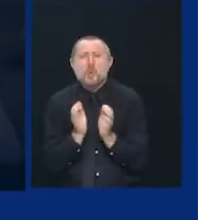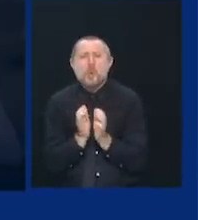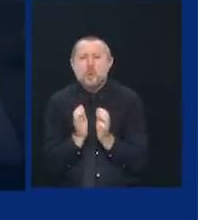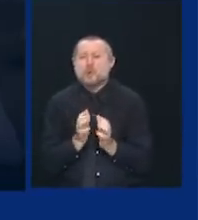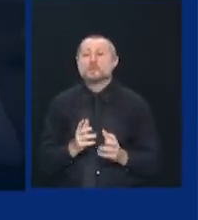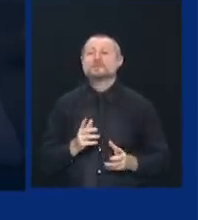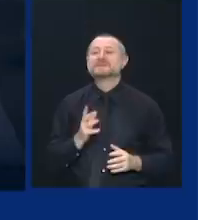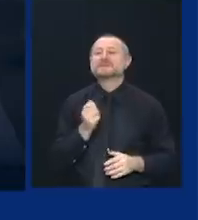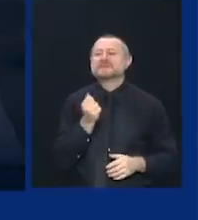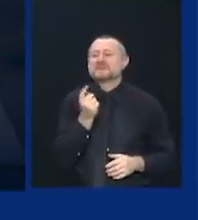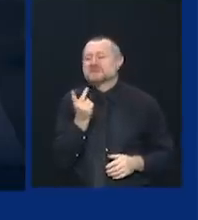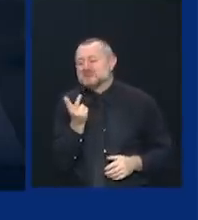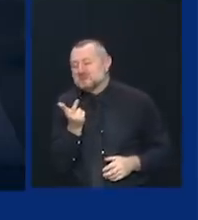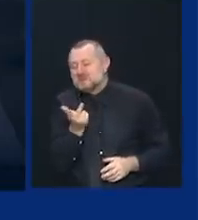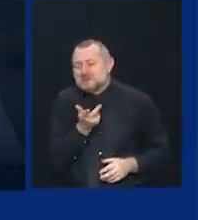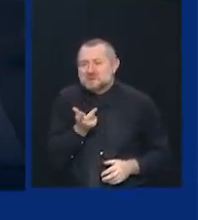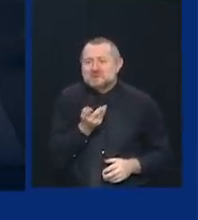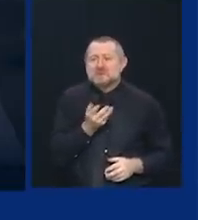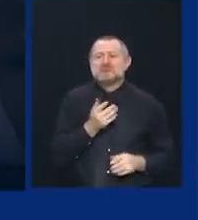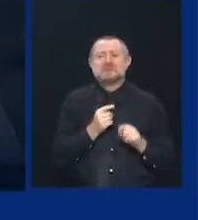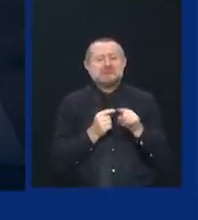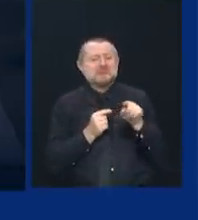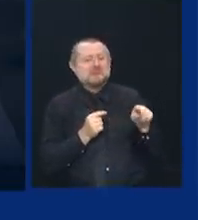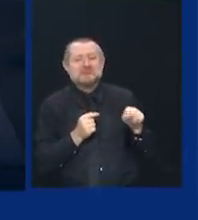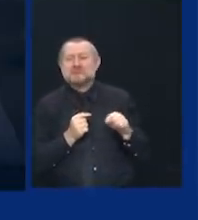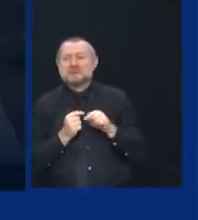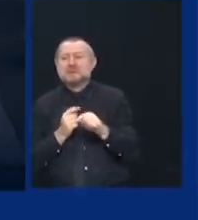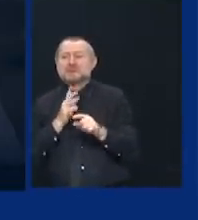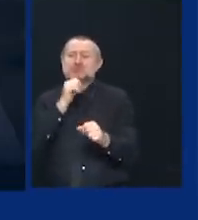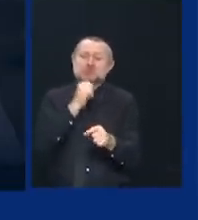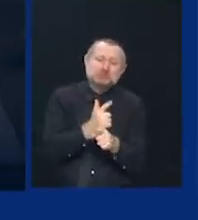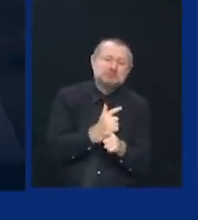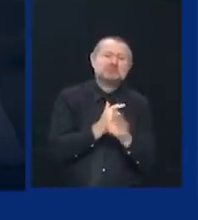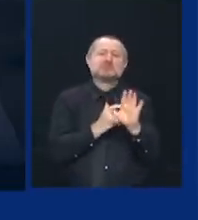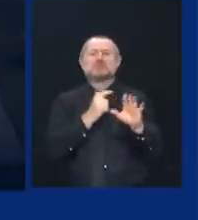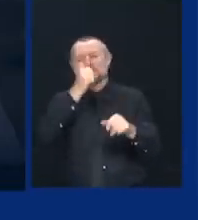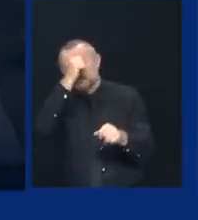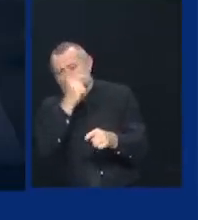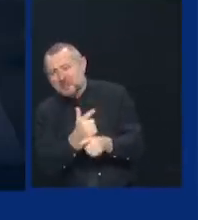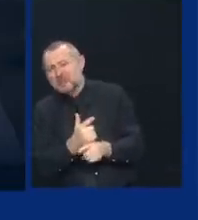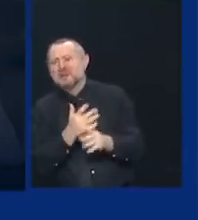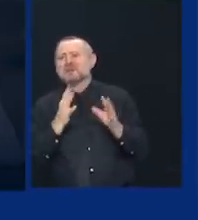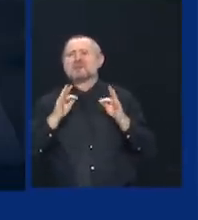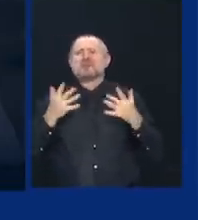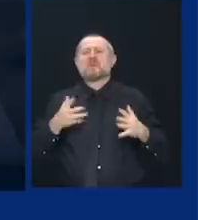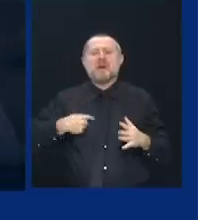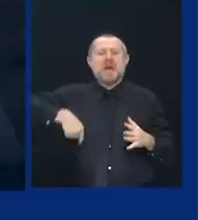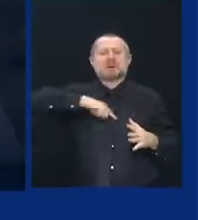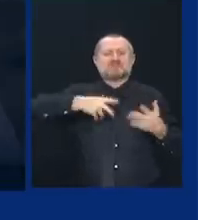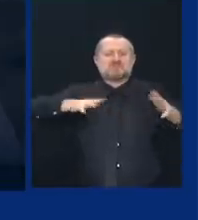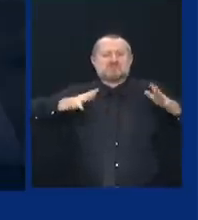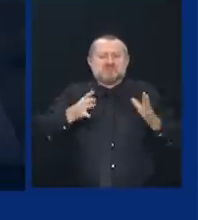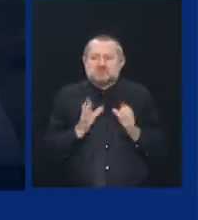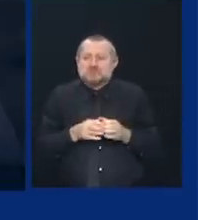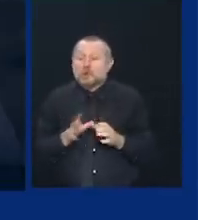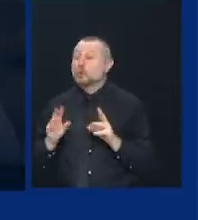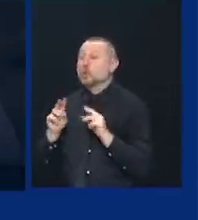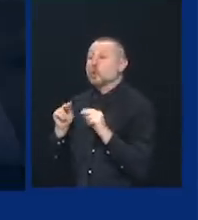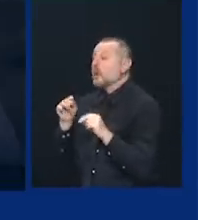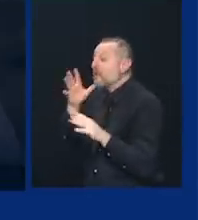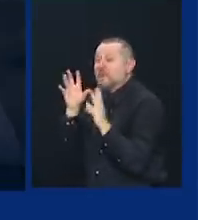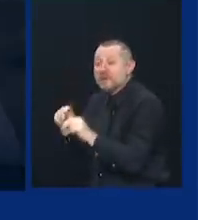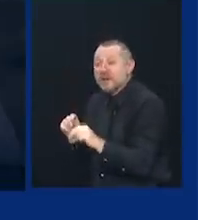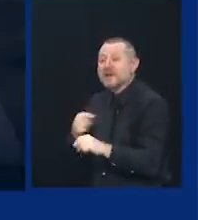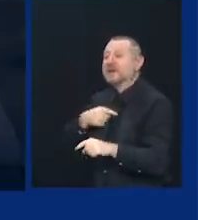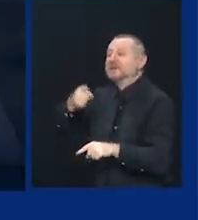us, just your sisters and your brother and your family, just us. No, Mom, we can't